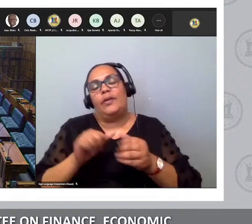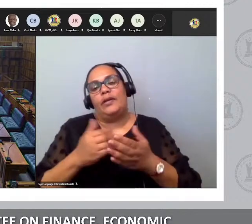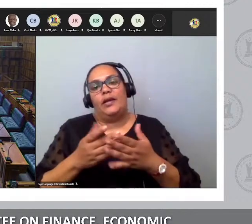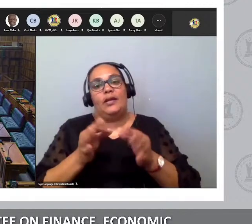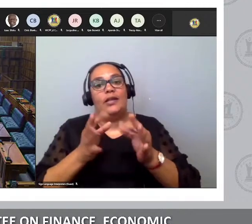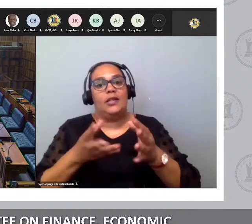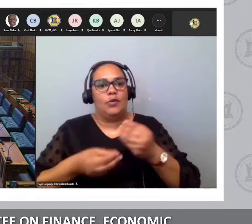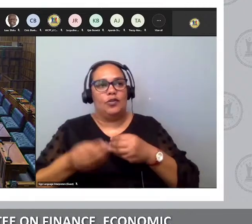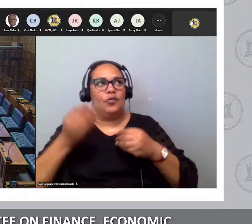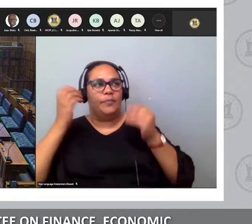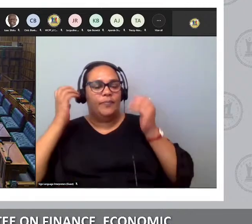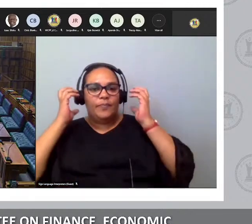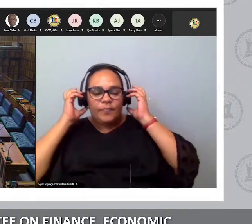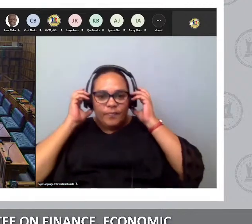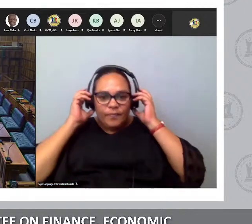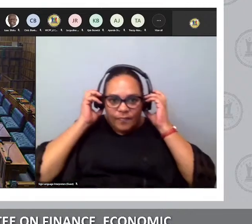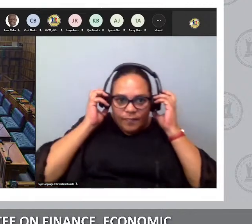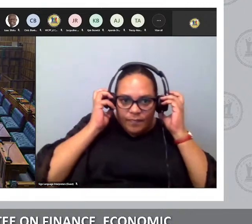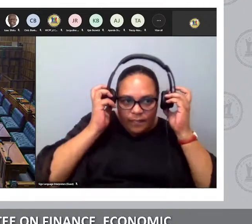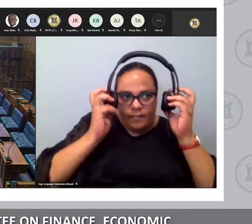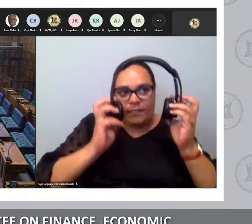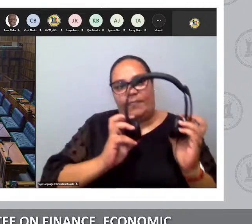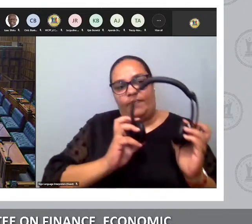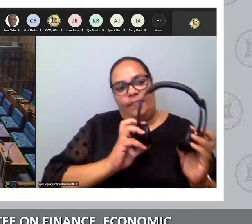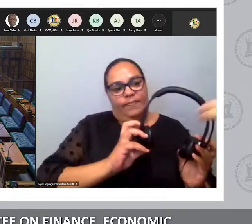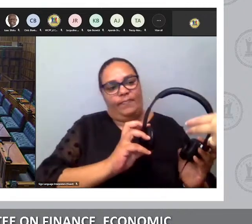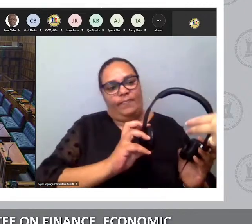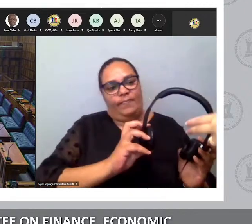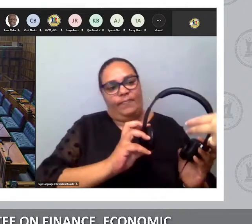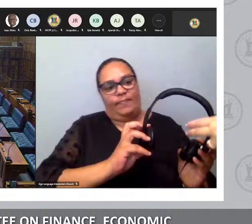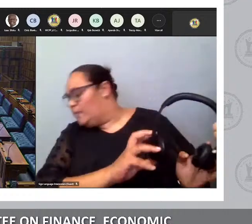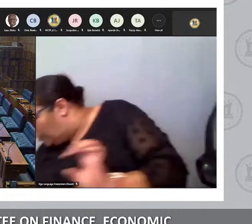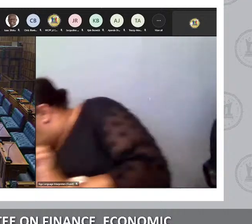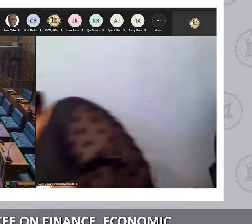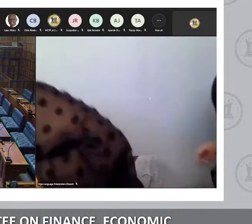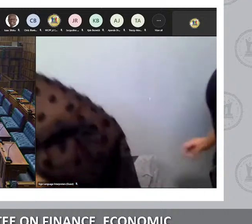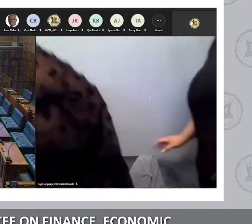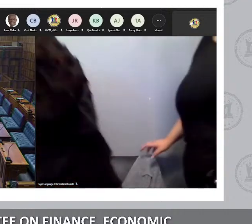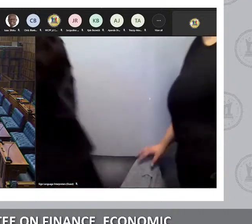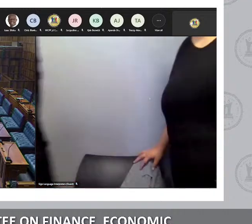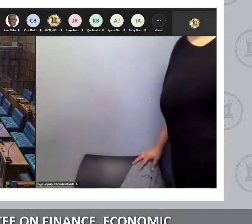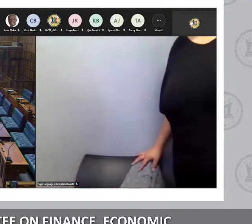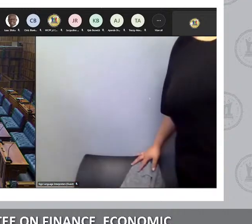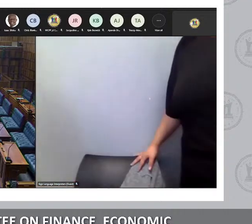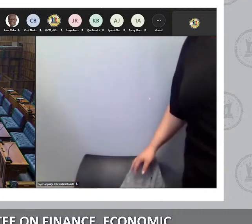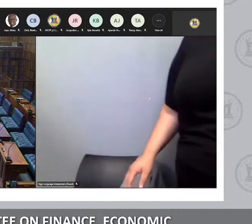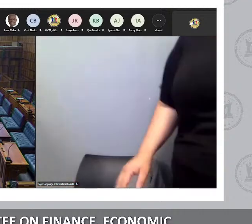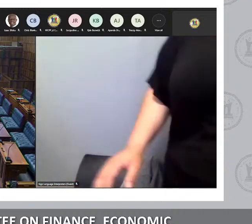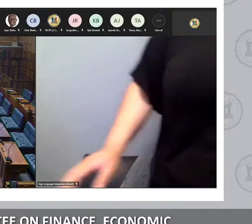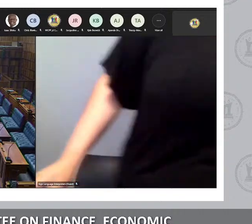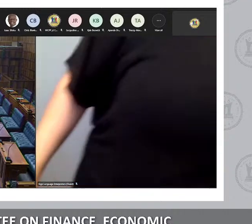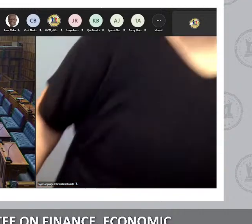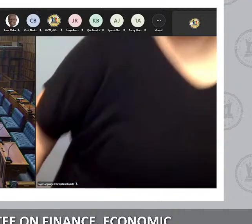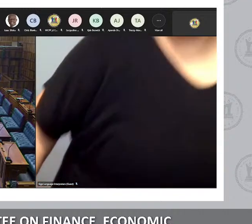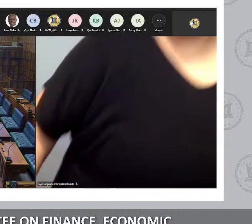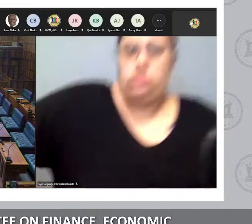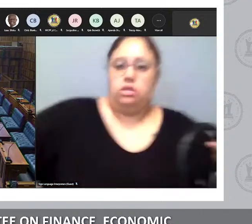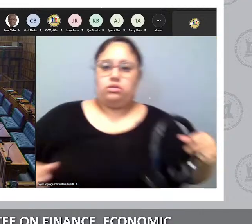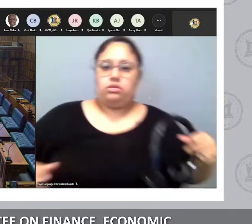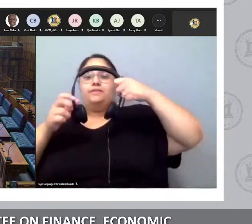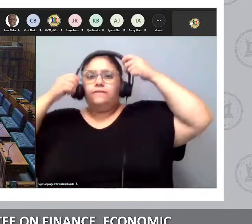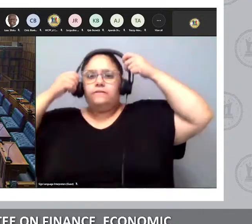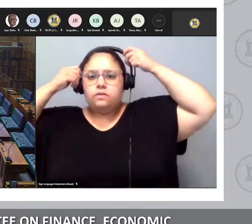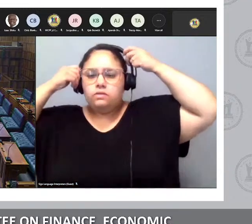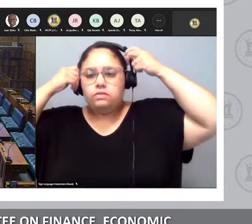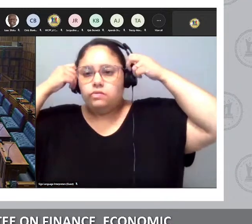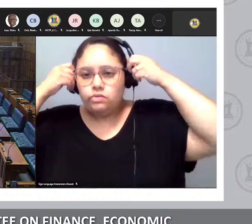on the targets the whle T on targets these are the targets engage with Shipping Lines with our customers to see um